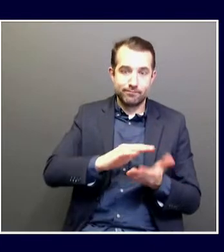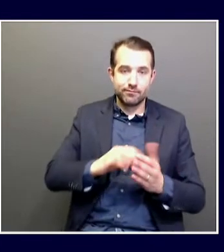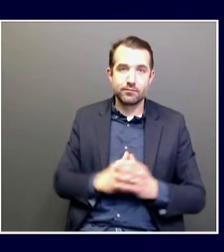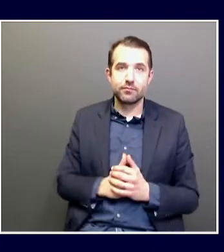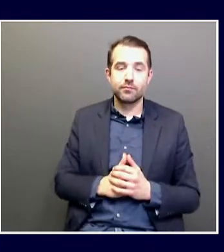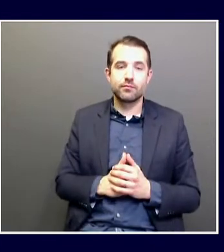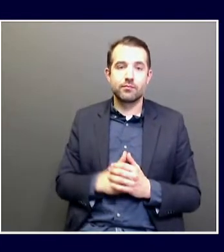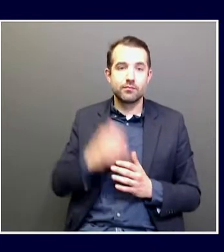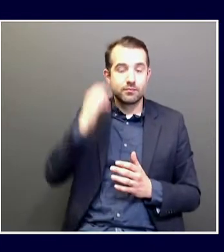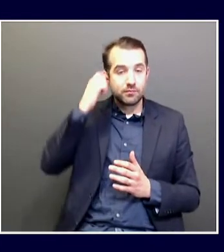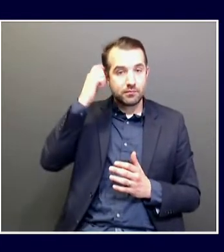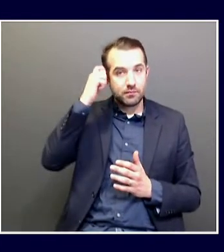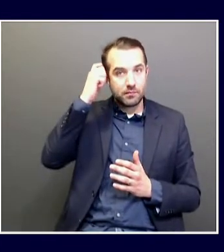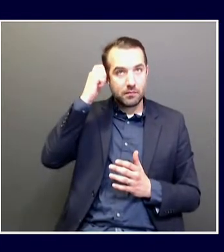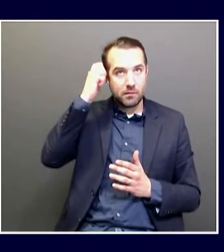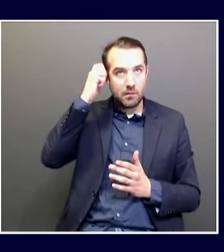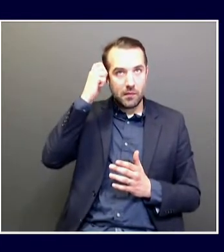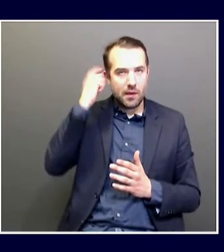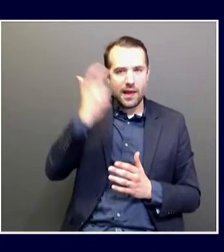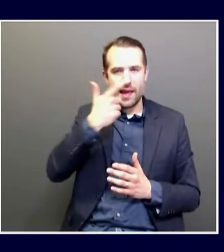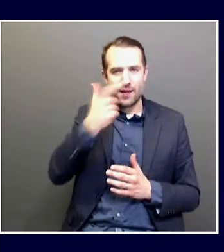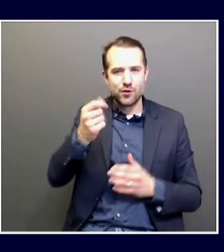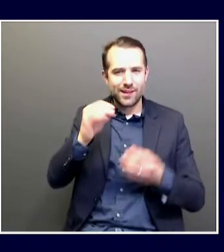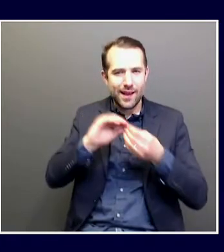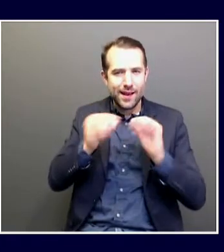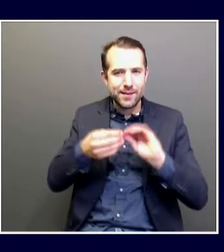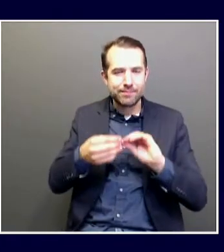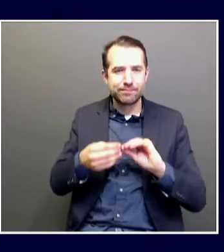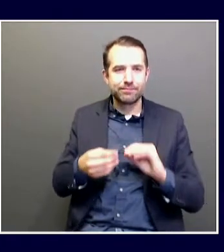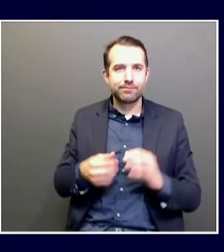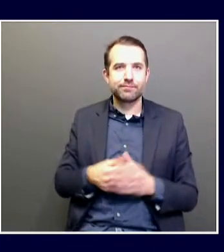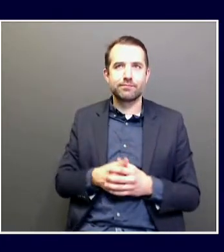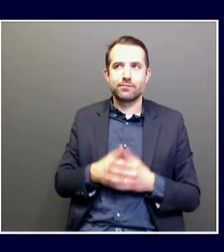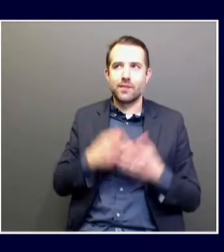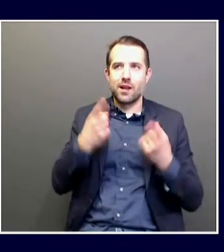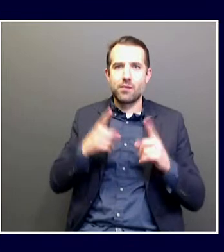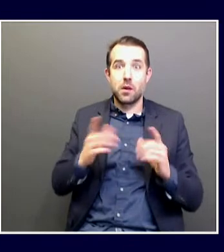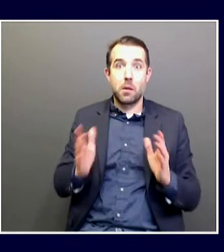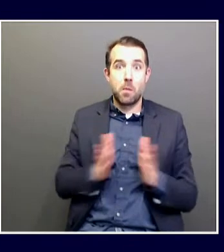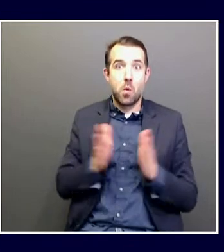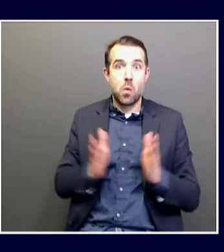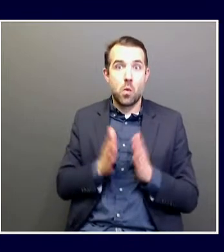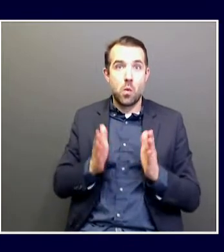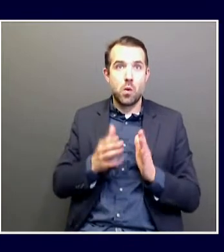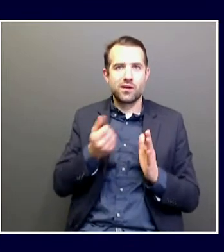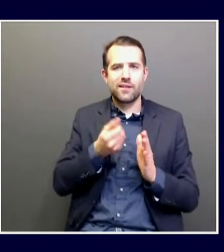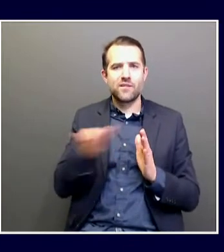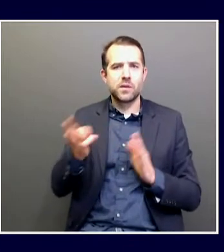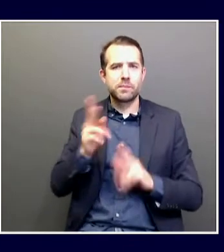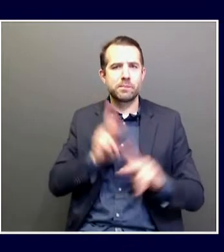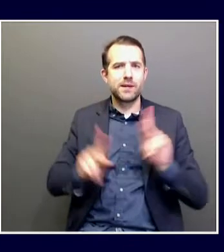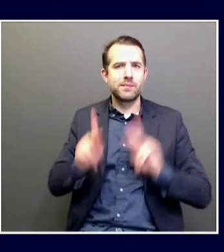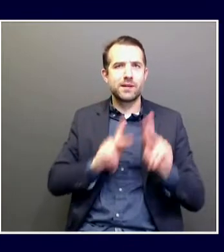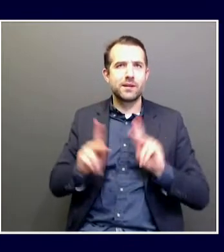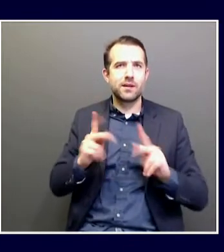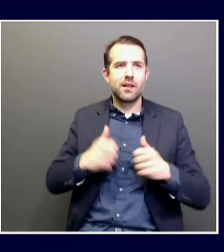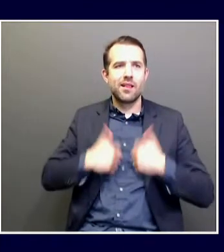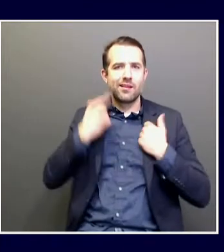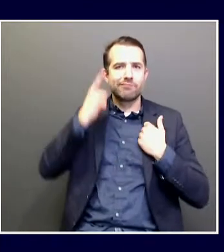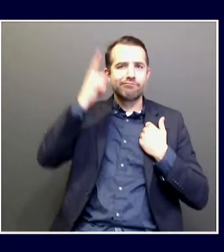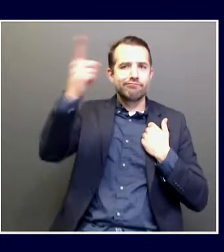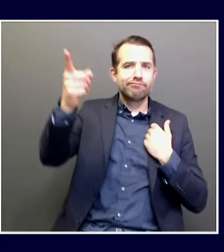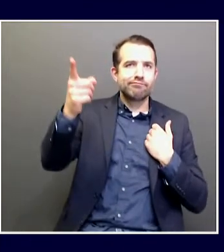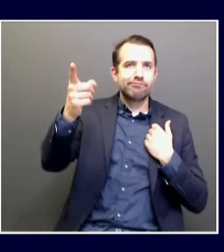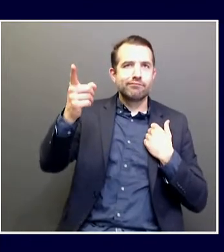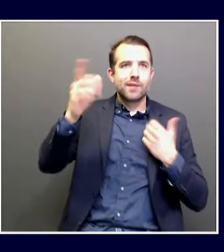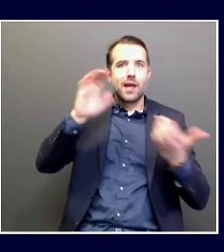are some interesting data elements that happen with that. When you have a small county with a small population and a significant